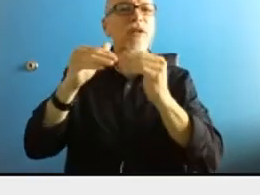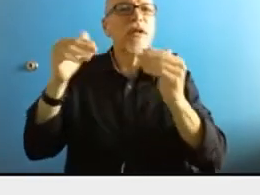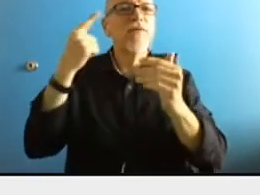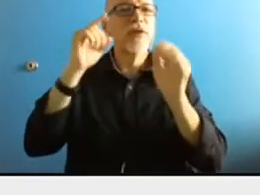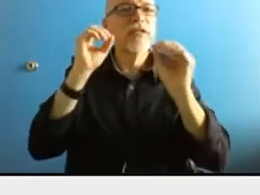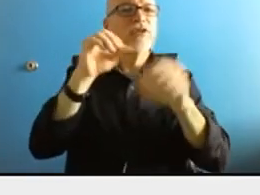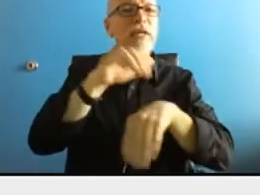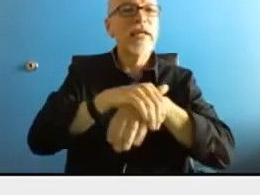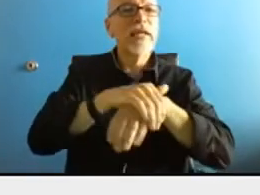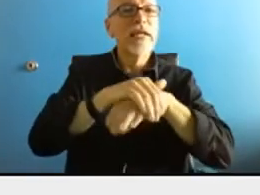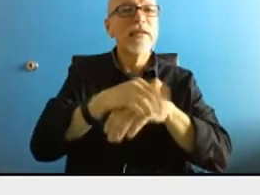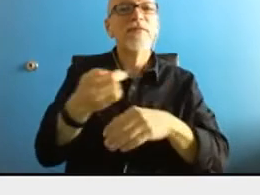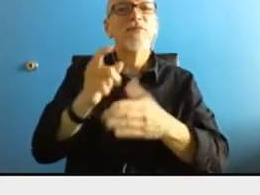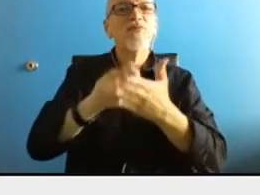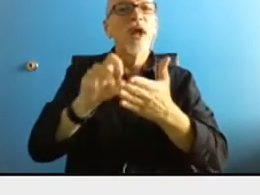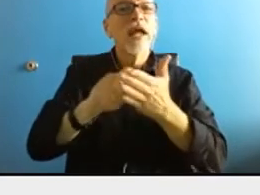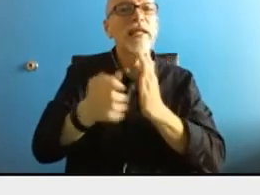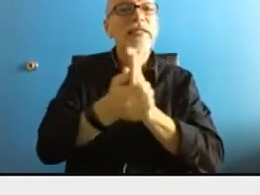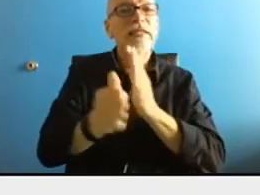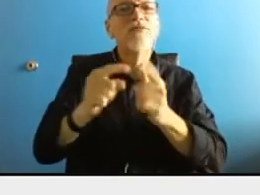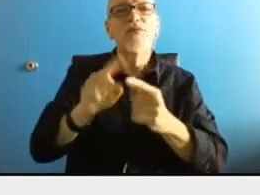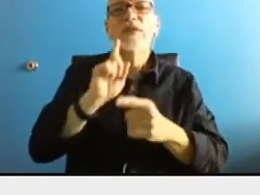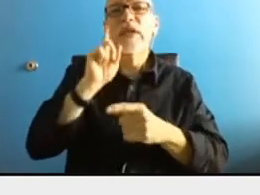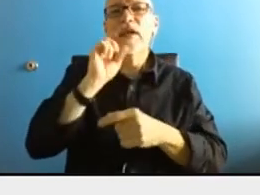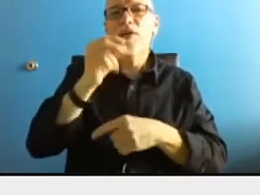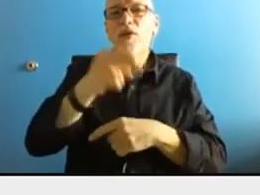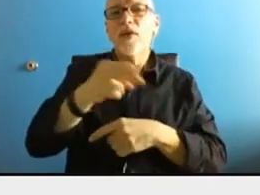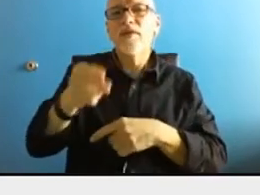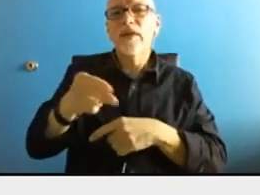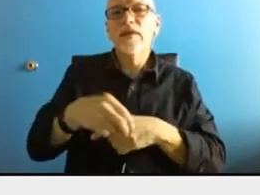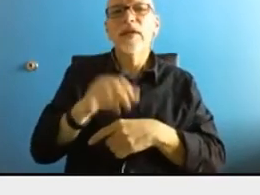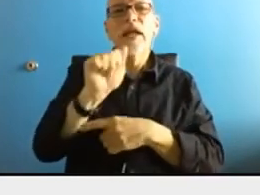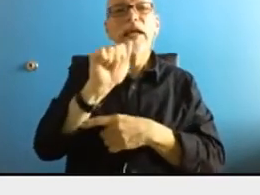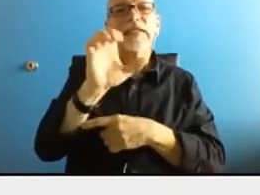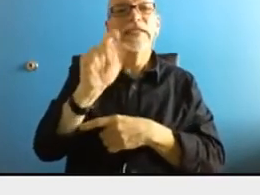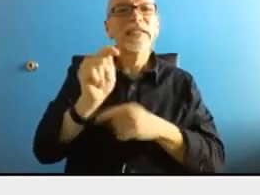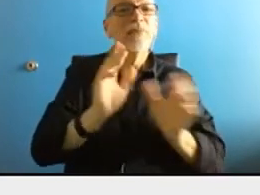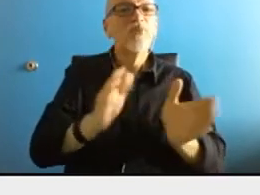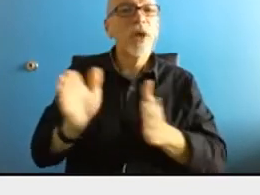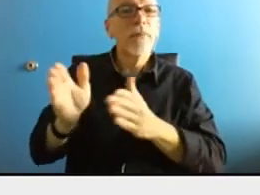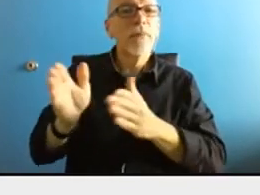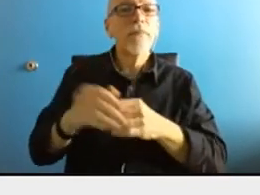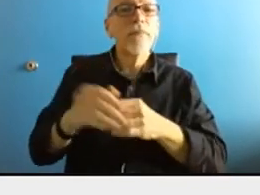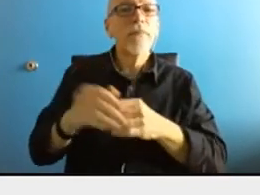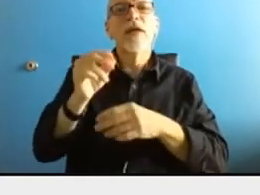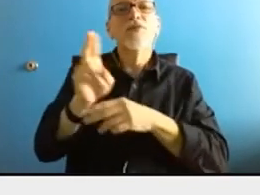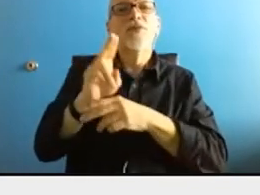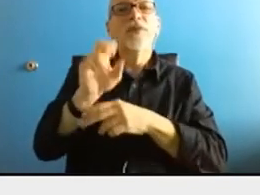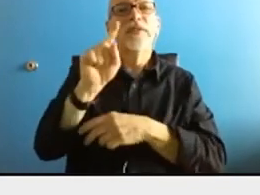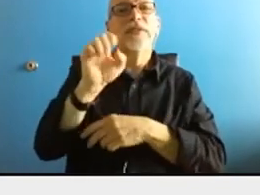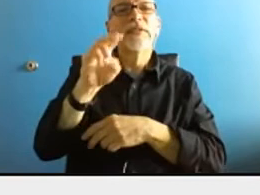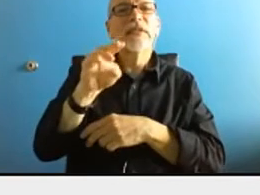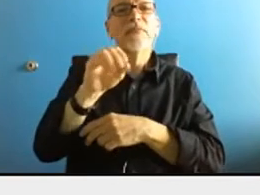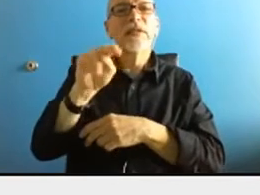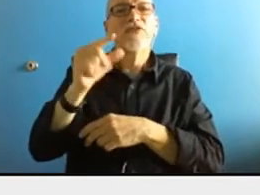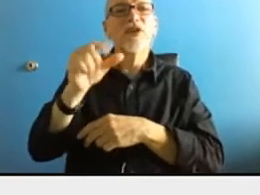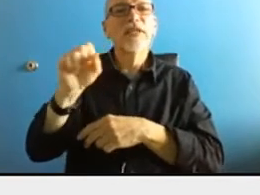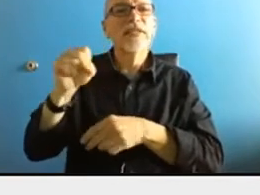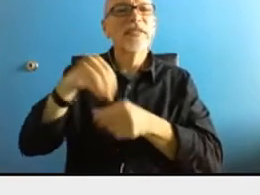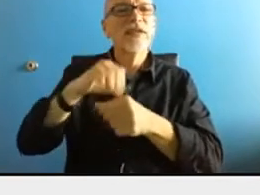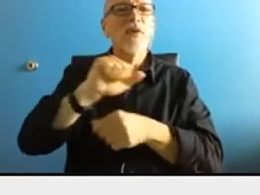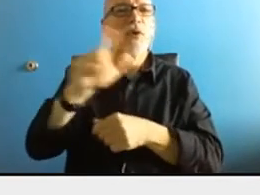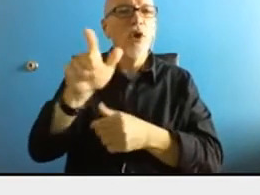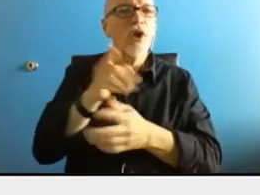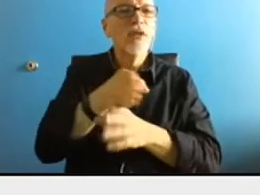English, writing skills to deaf, hard of hearing, ACT prep, and incorporating STEM and NGSS across all subject